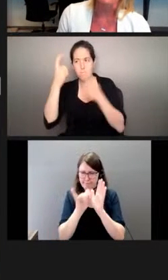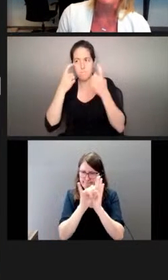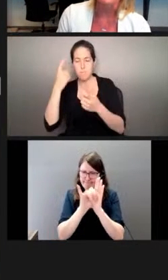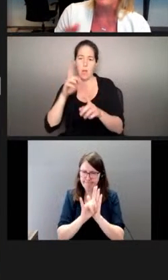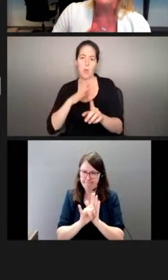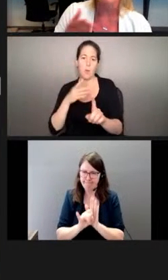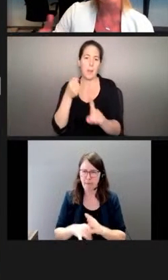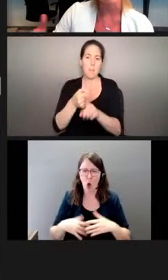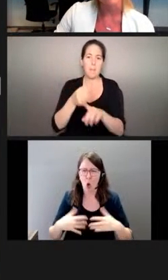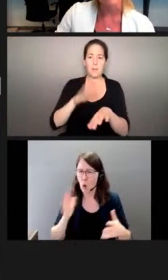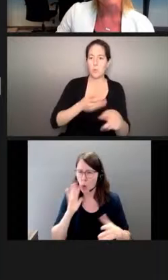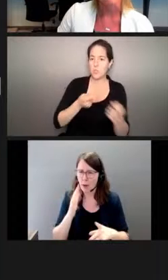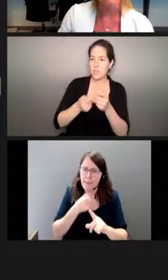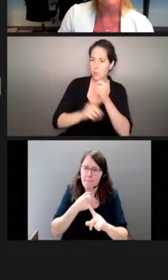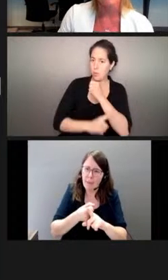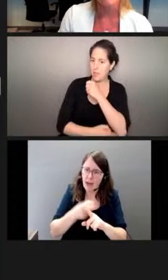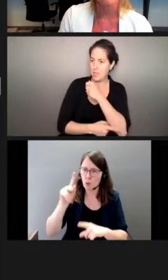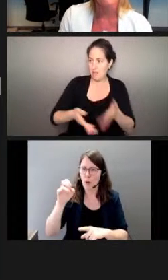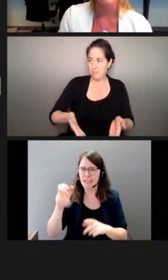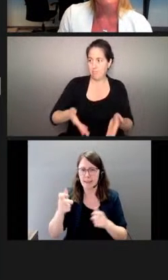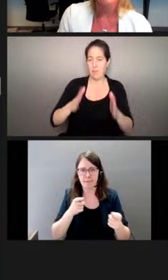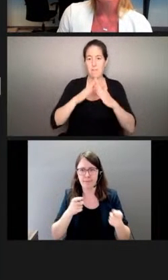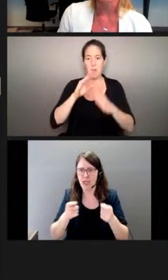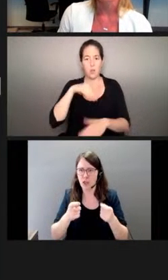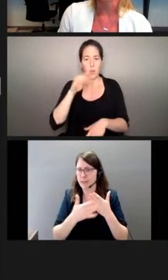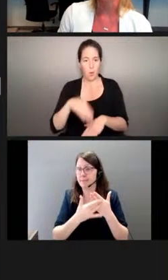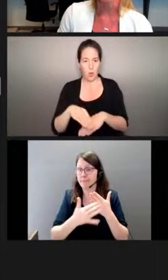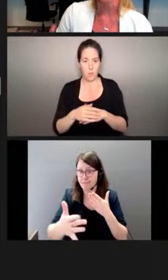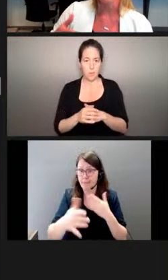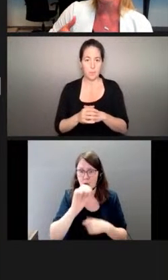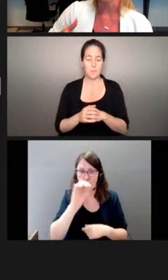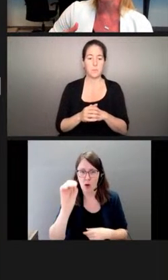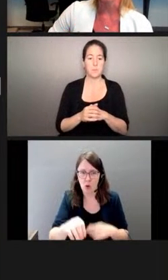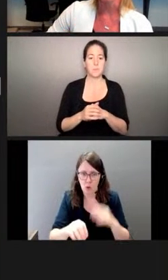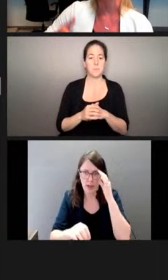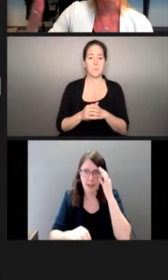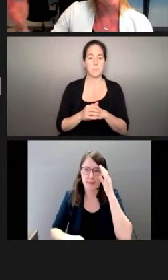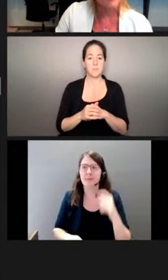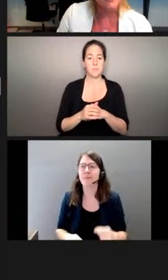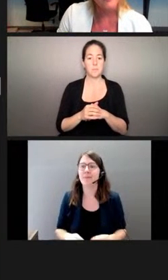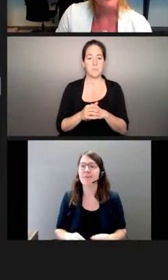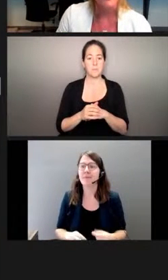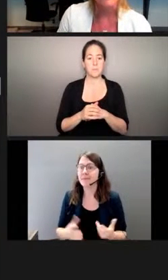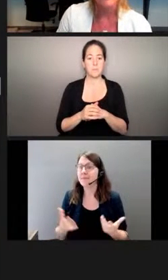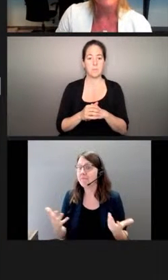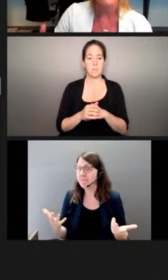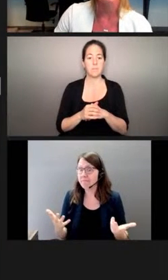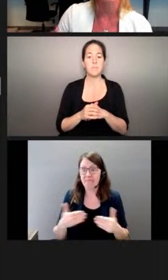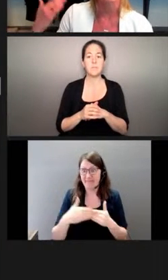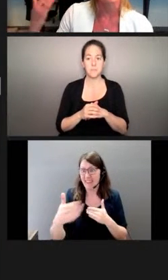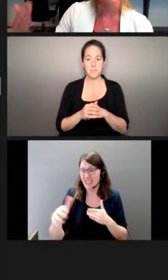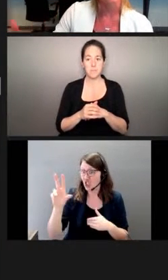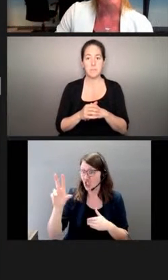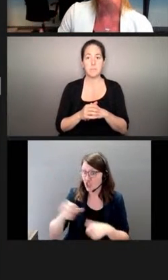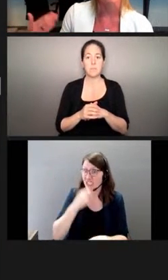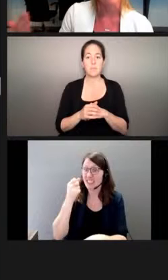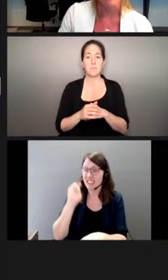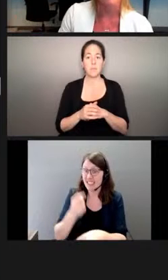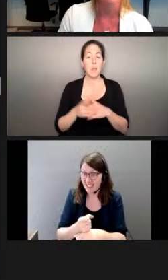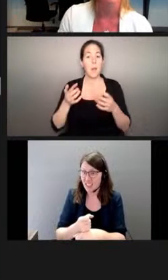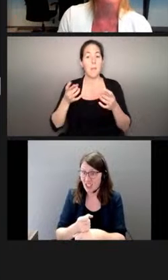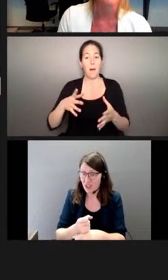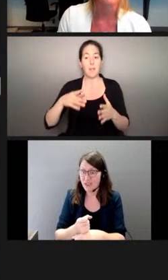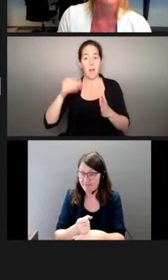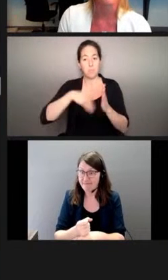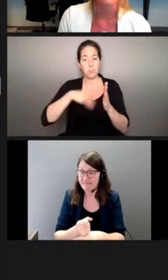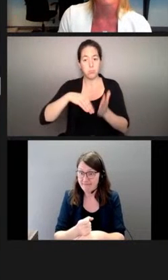be contemplated as we continue to develop the waste plan, but also over the term of the next 30 years, and especially as we